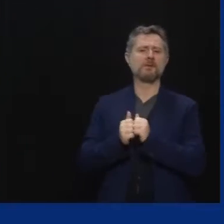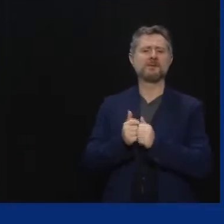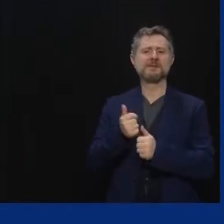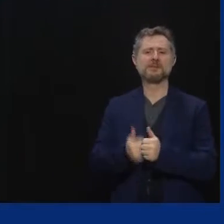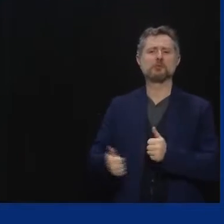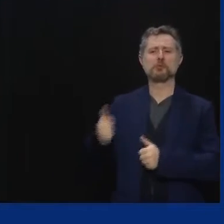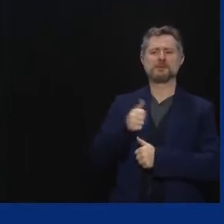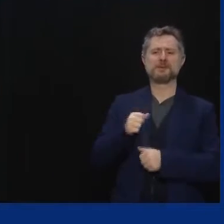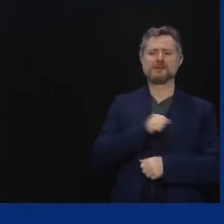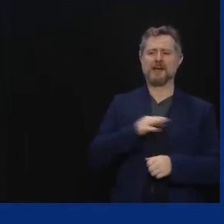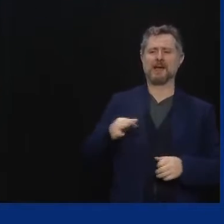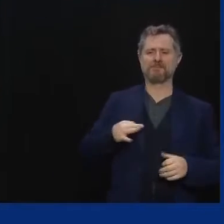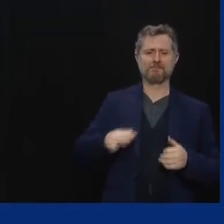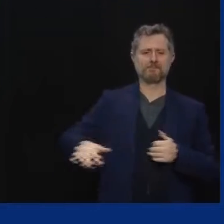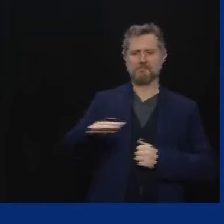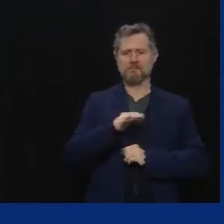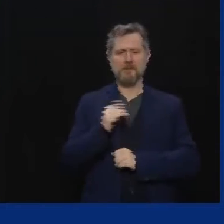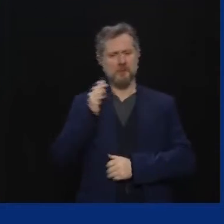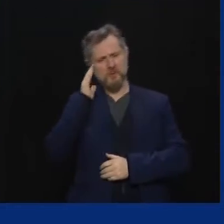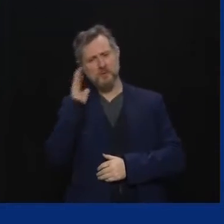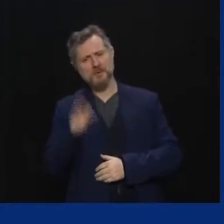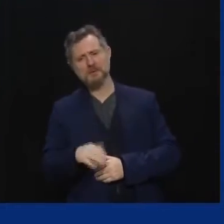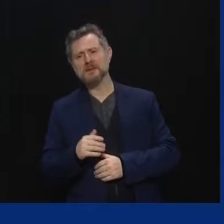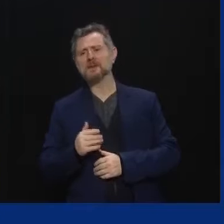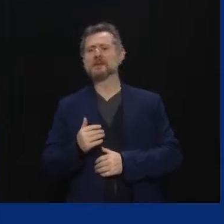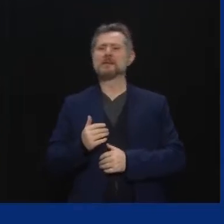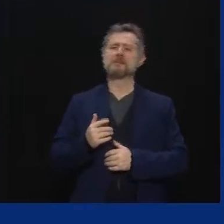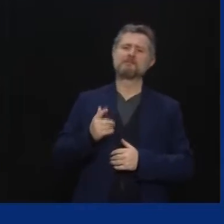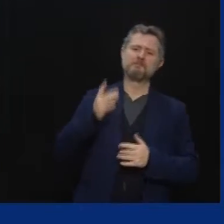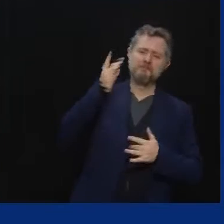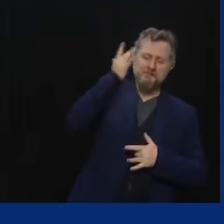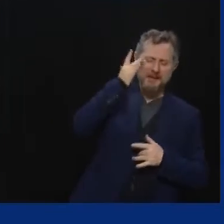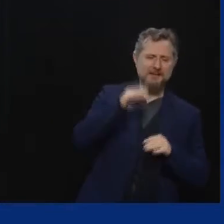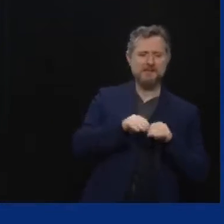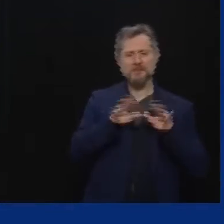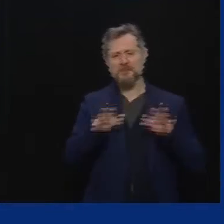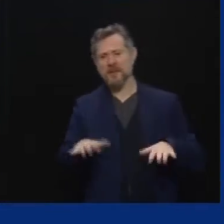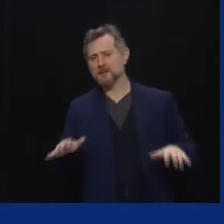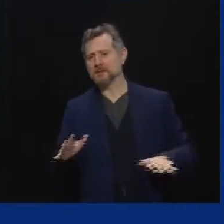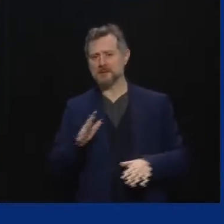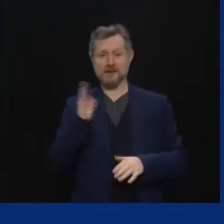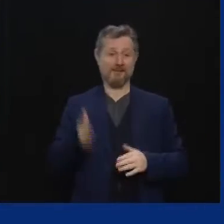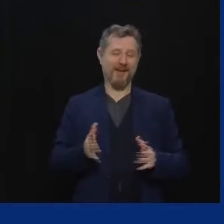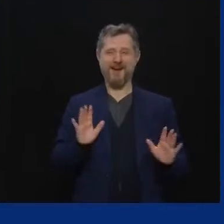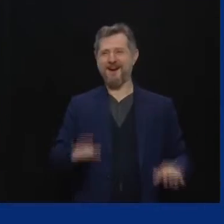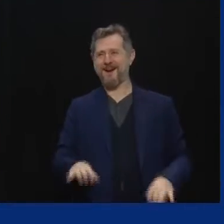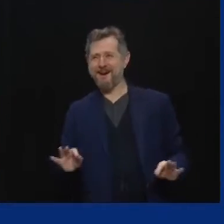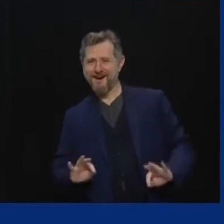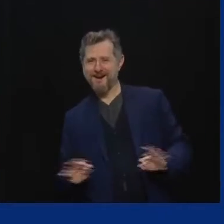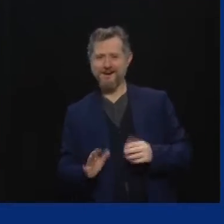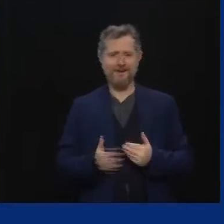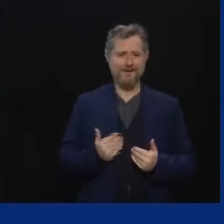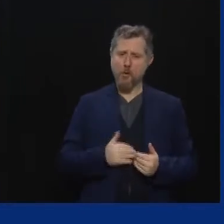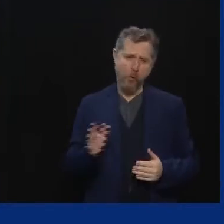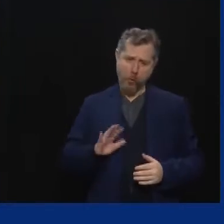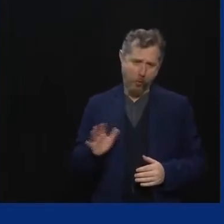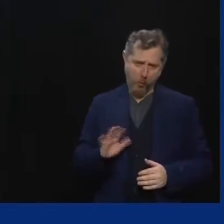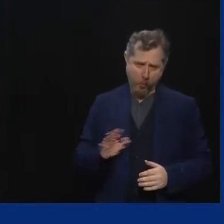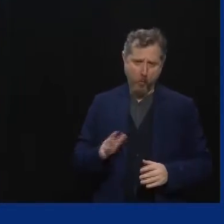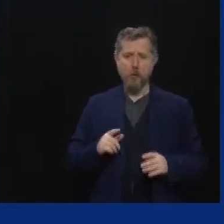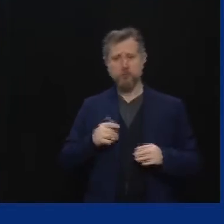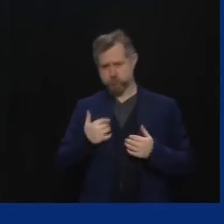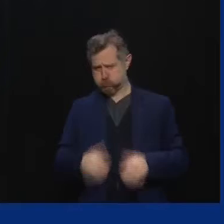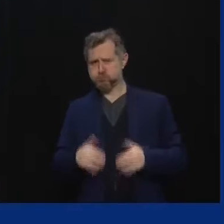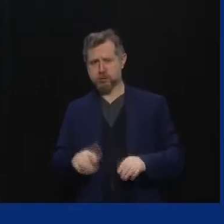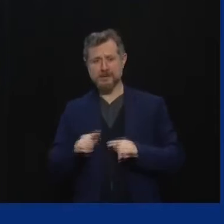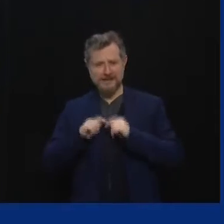is never easy, and I am so inspired by the caliber of that team, their dedication, and their determination.